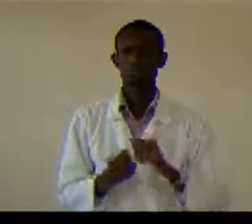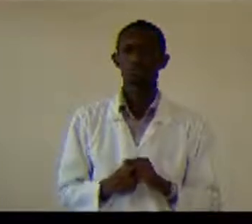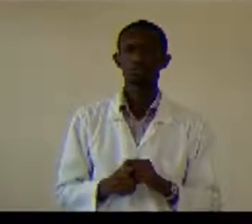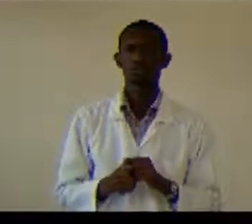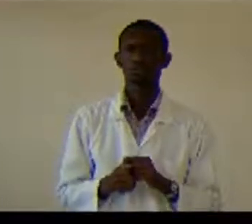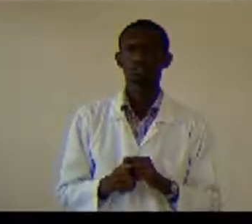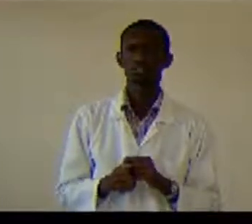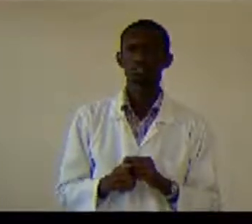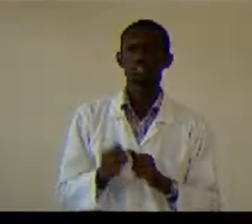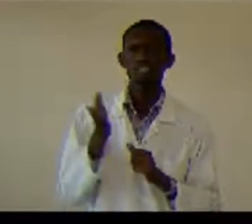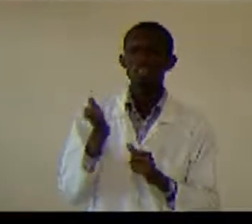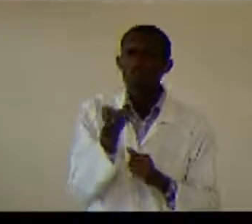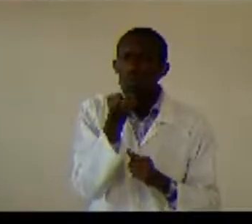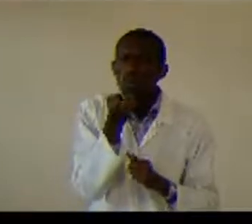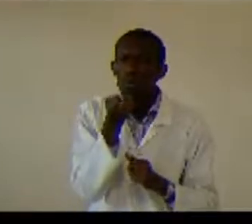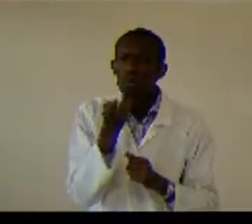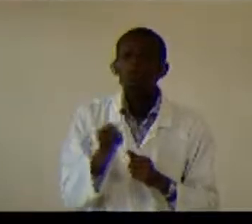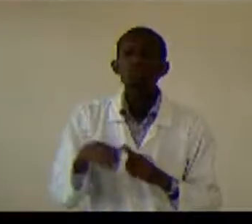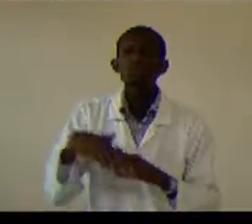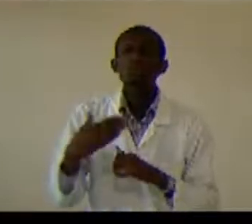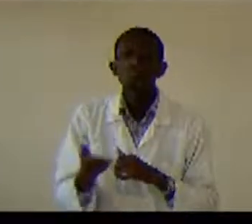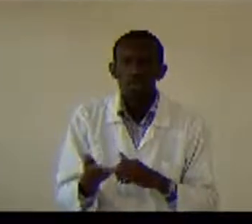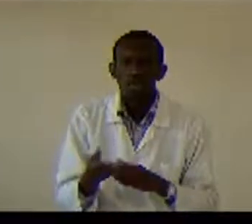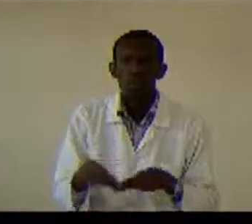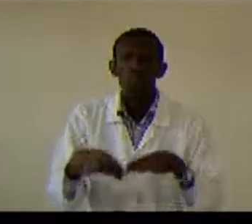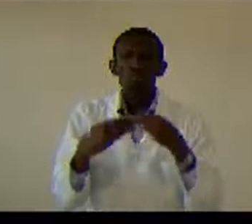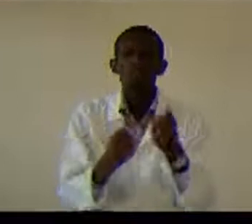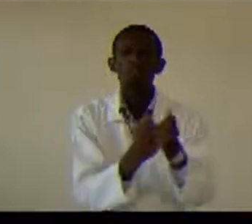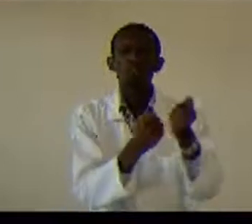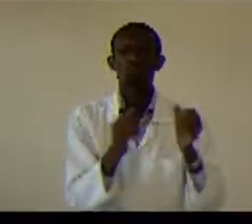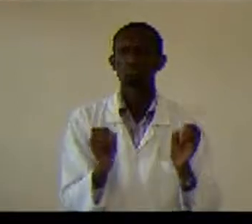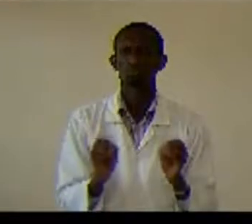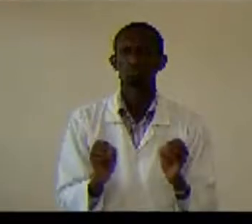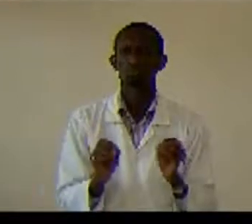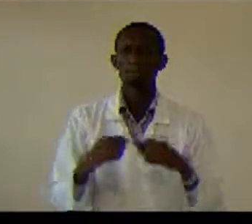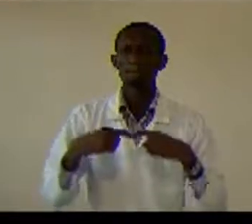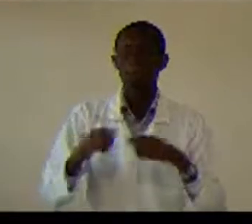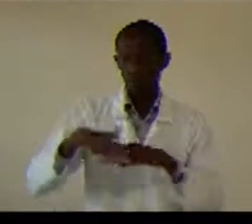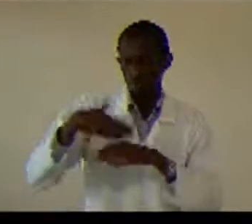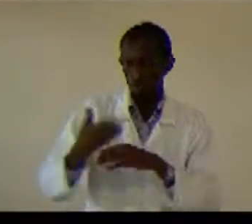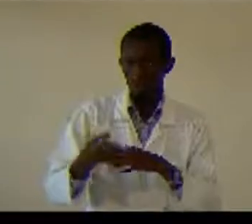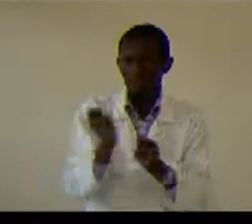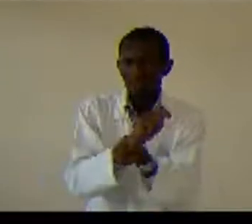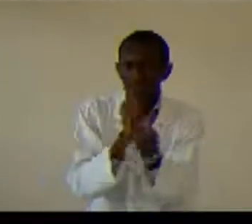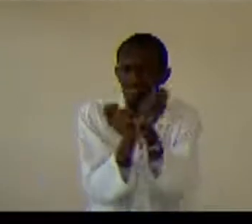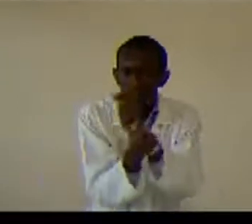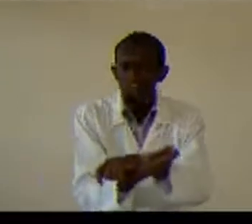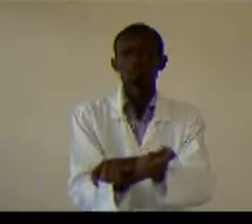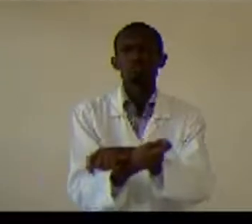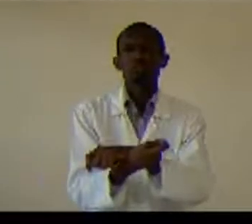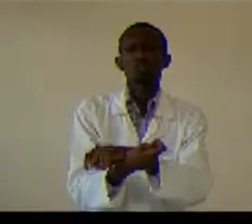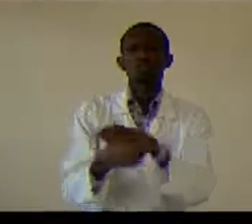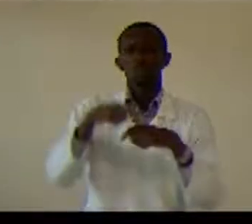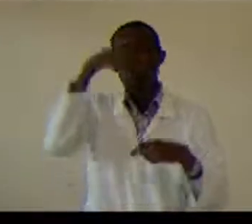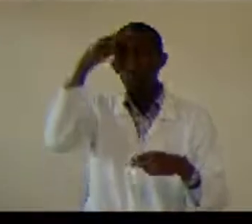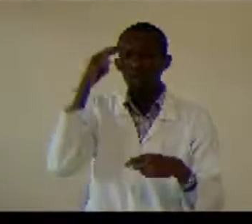itself in terms of increase in temperature, but rather it changes the state of the substance because that energy is